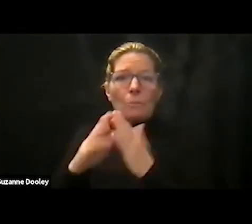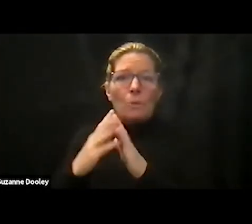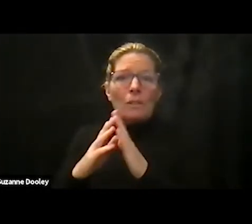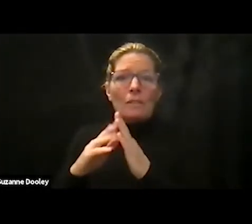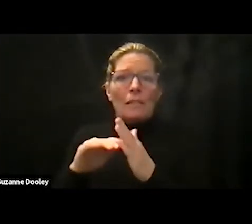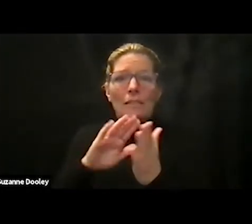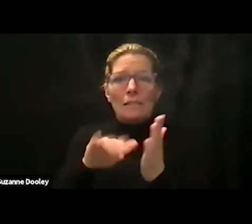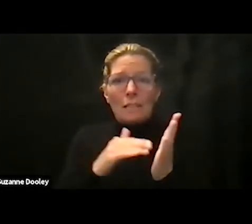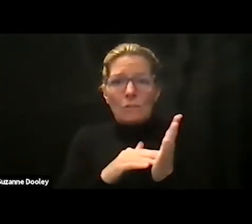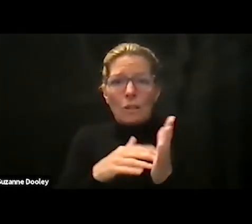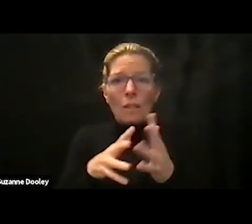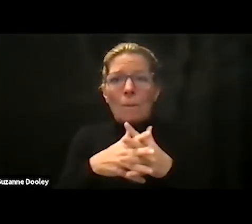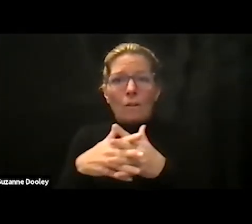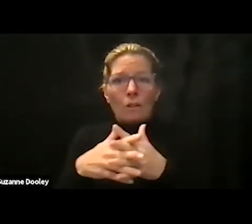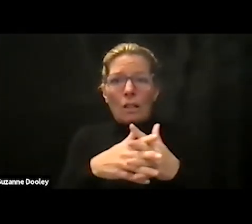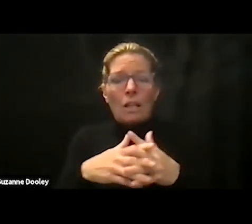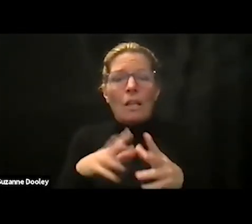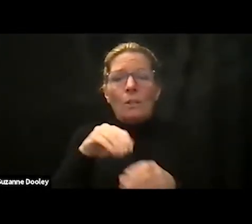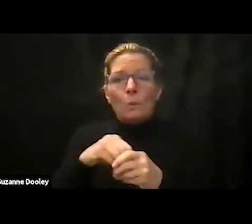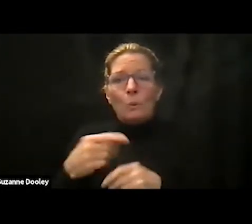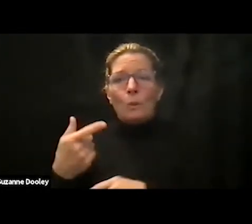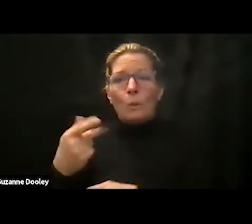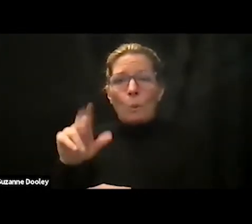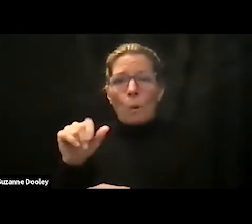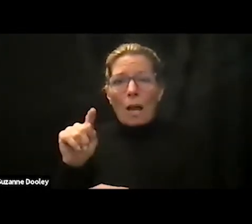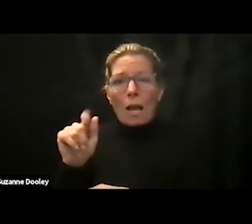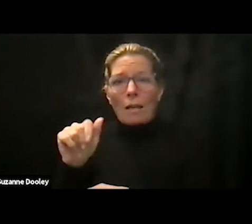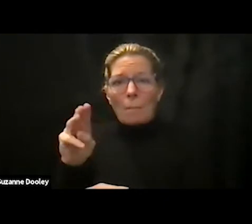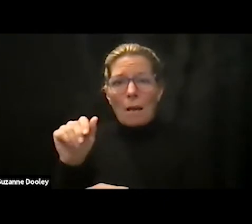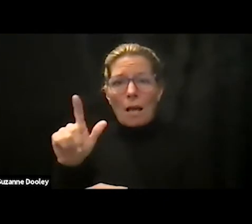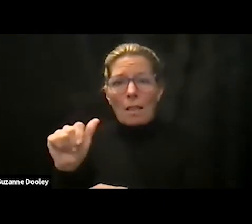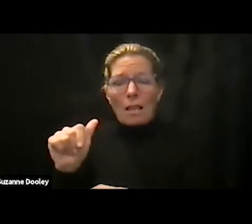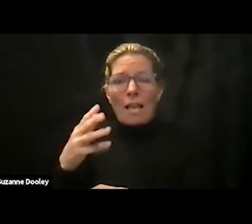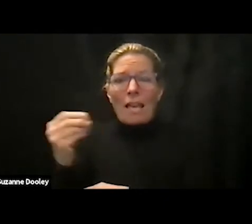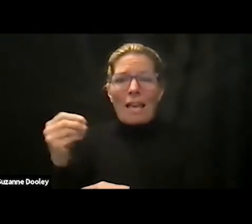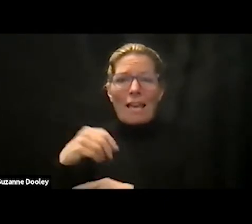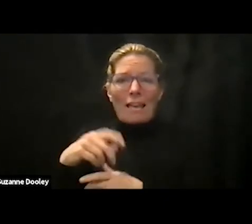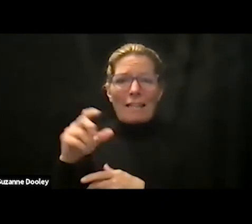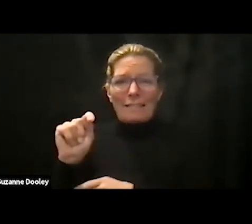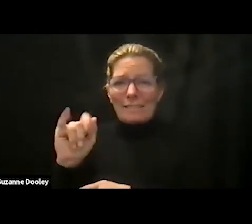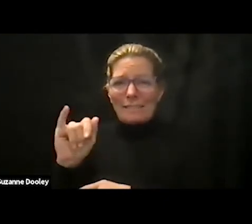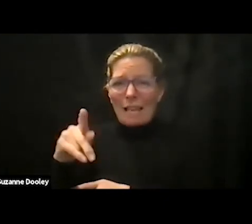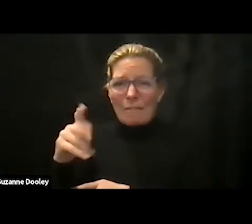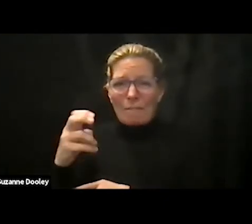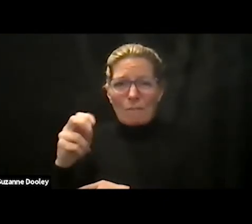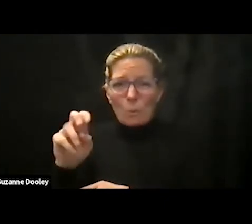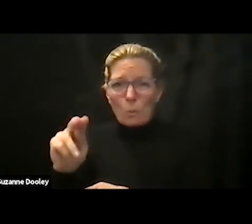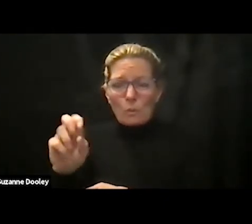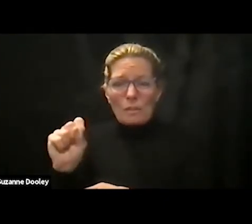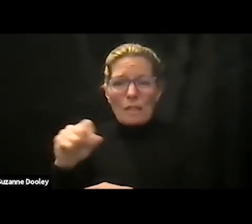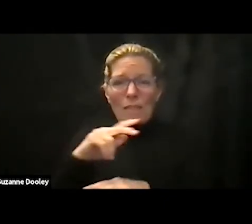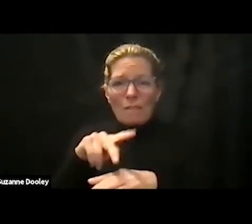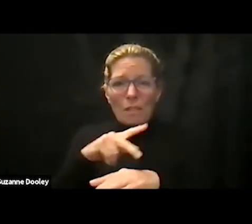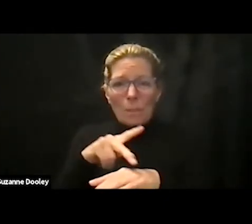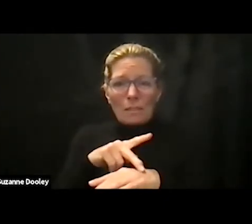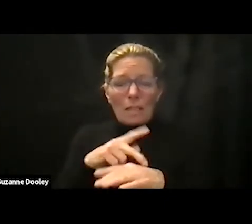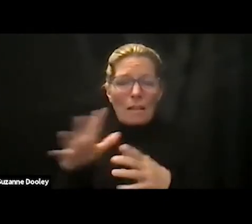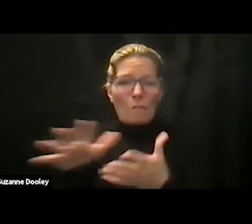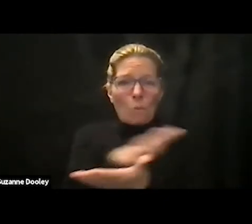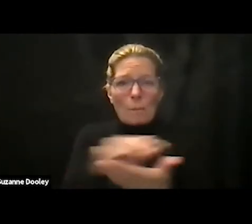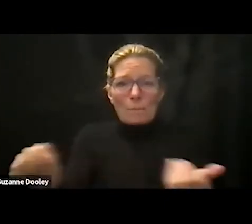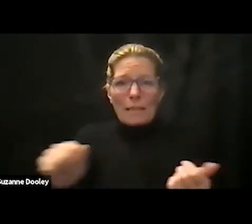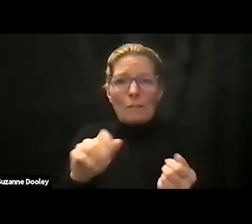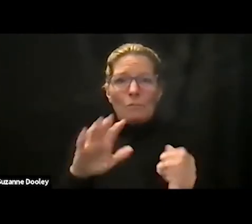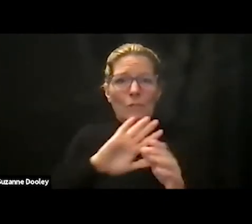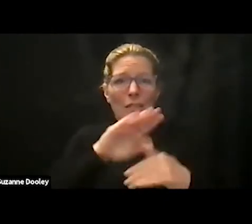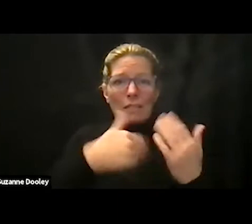America, including Guatemala, and typhoons in the Philippines that have really devastated entire villages, right?